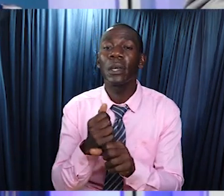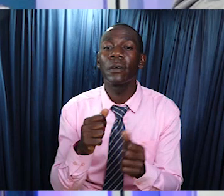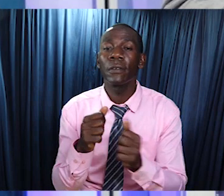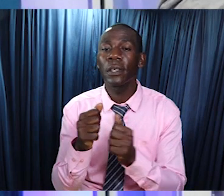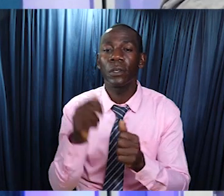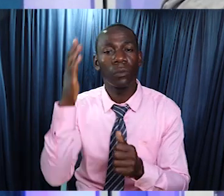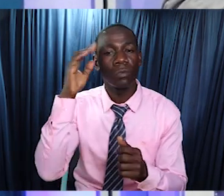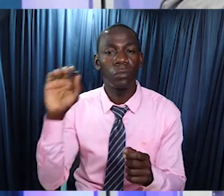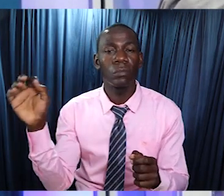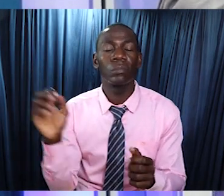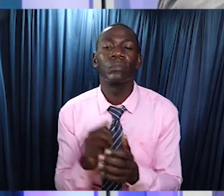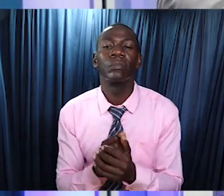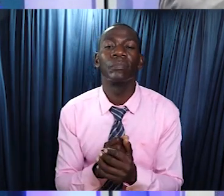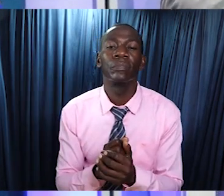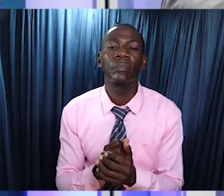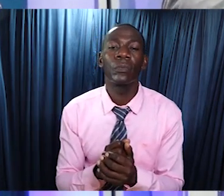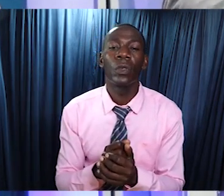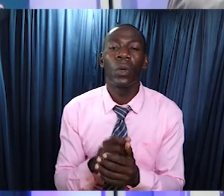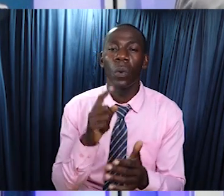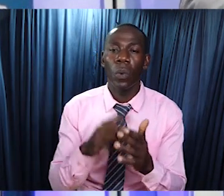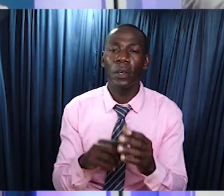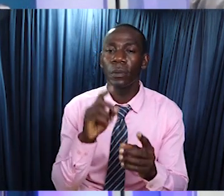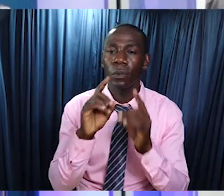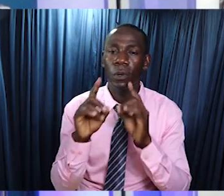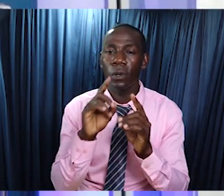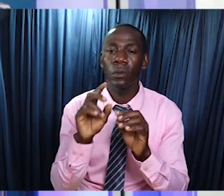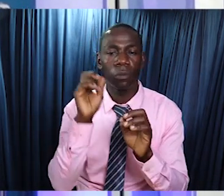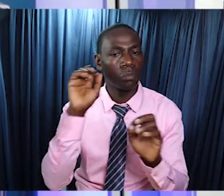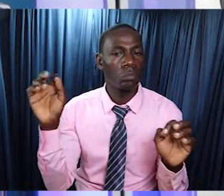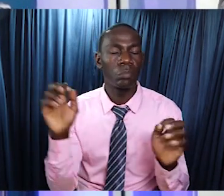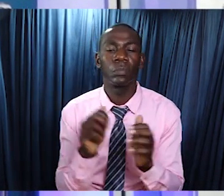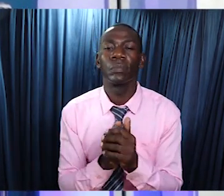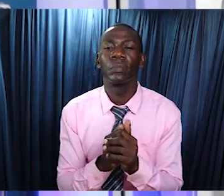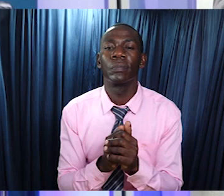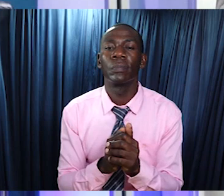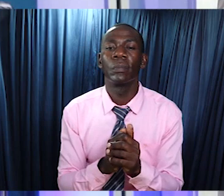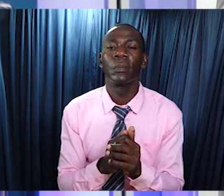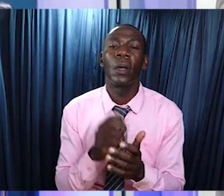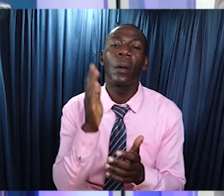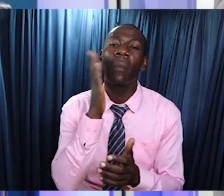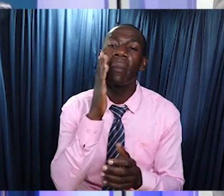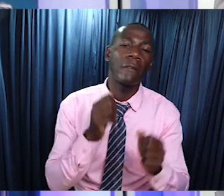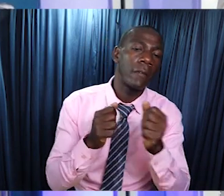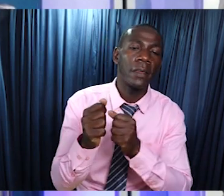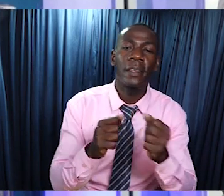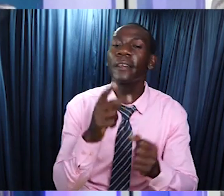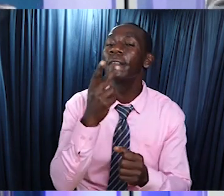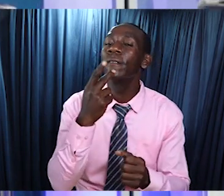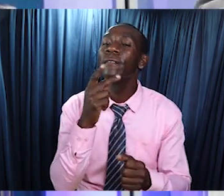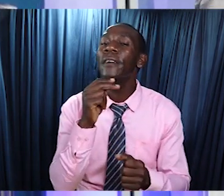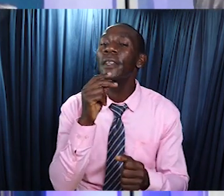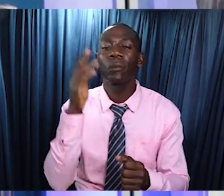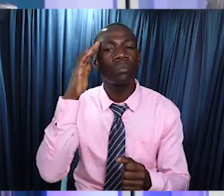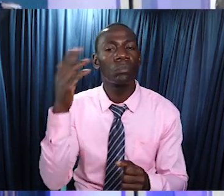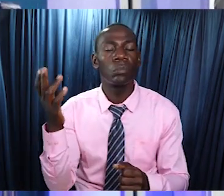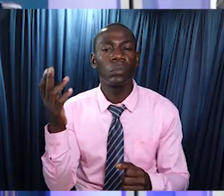wewe hukujui. You never knew what they were fighting for. Kinachowafanya watete wewe hujui. What is making them argue, you never knew. Hata mama anapigana na baba wewe hukujui. Your mother was fighting